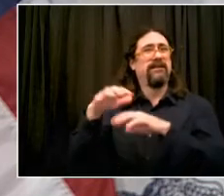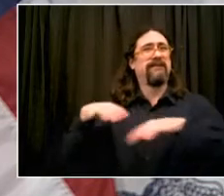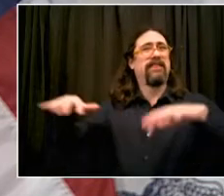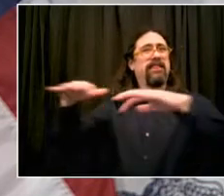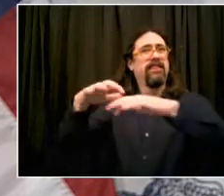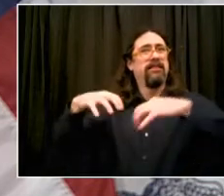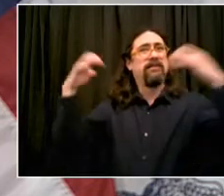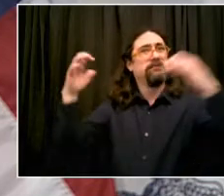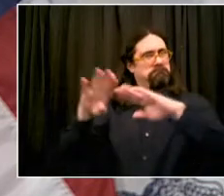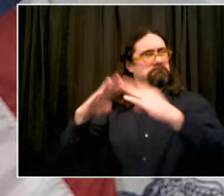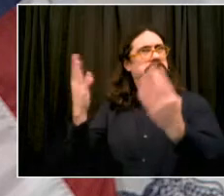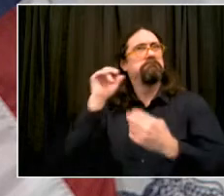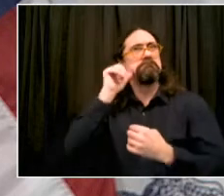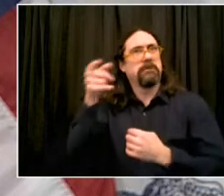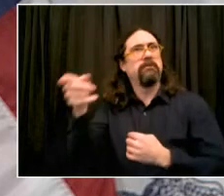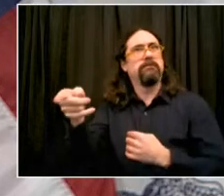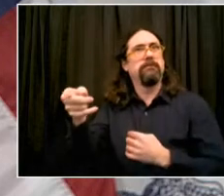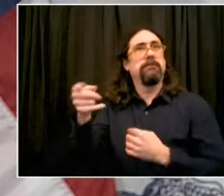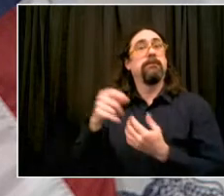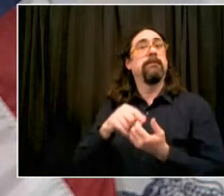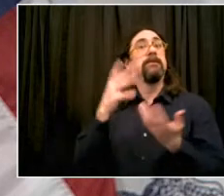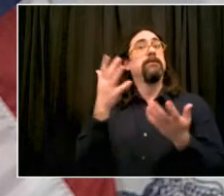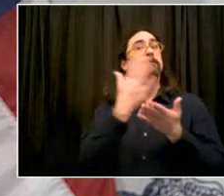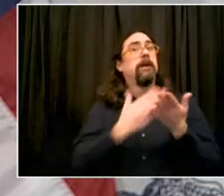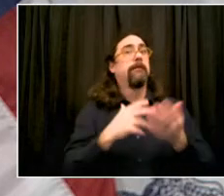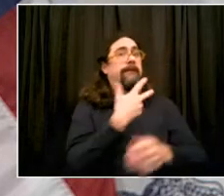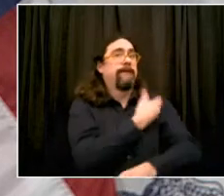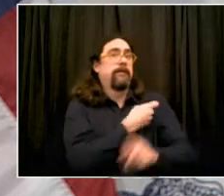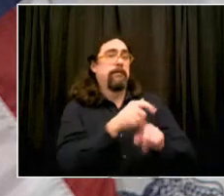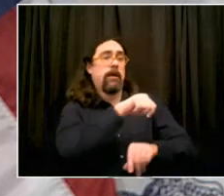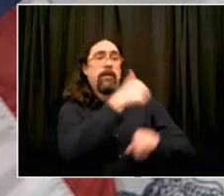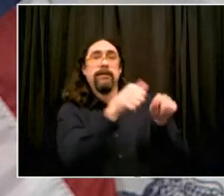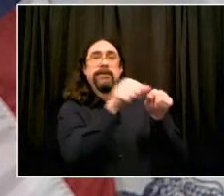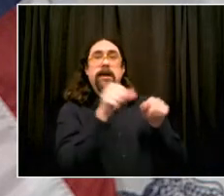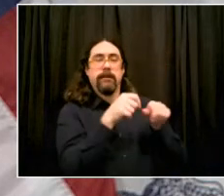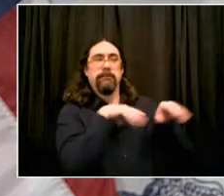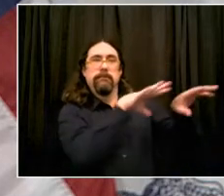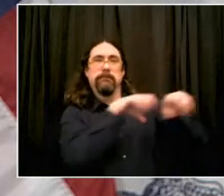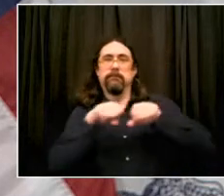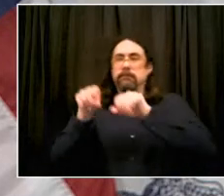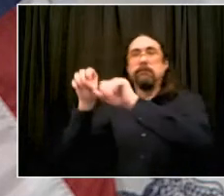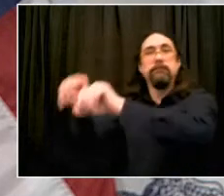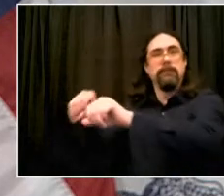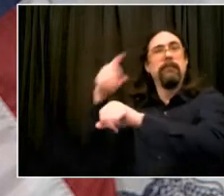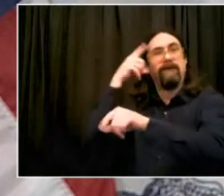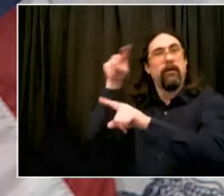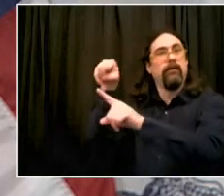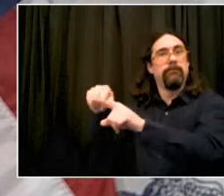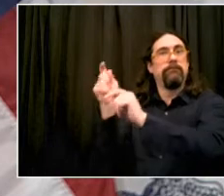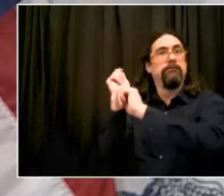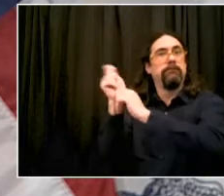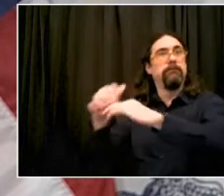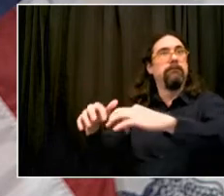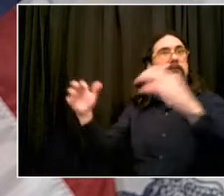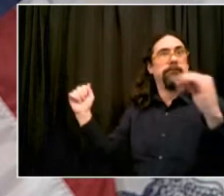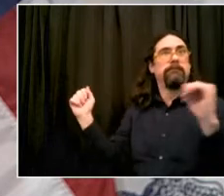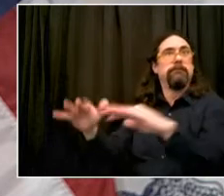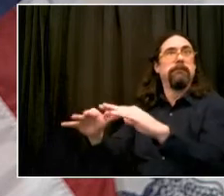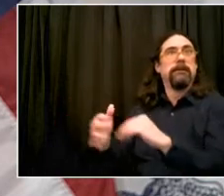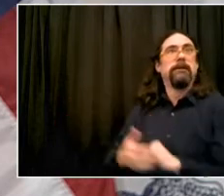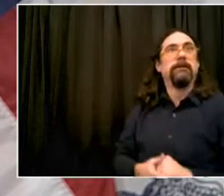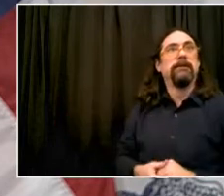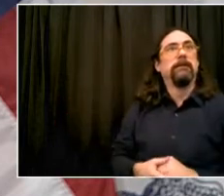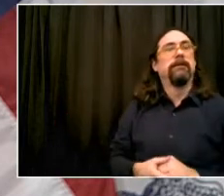service workers and TLC licensed drivers. We do need to keep making moves that will encourage equity